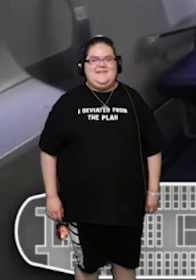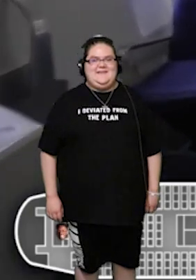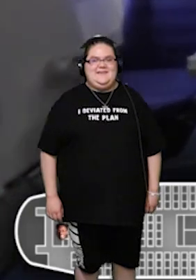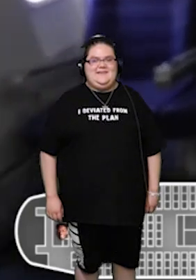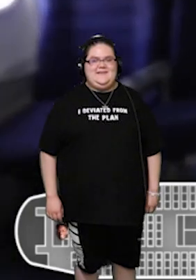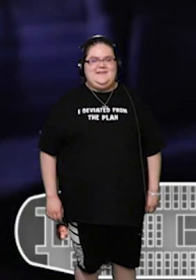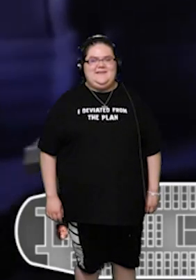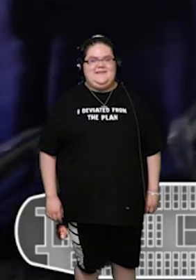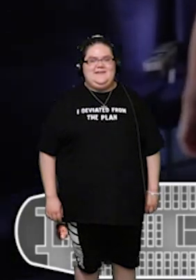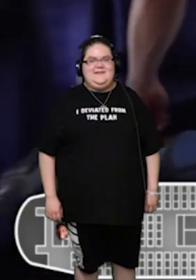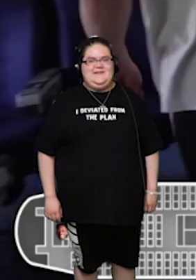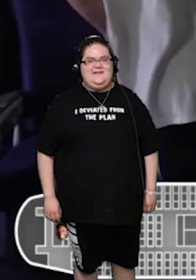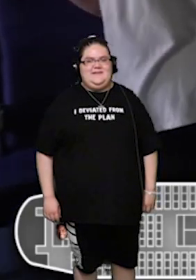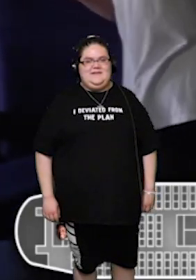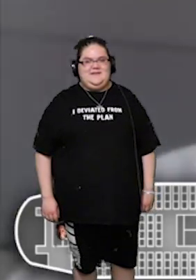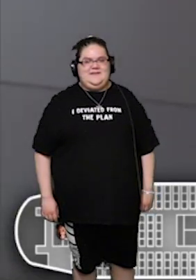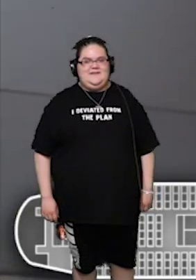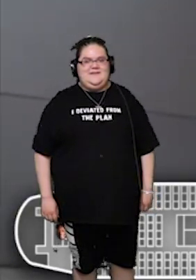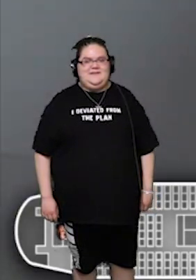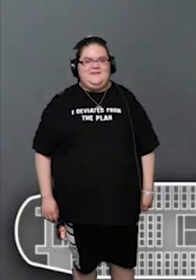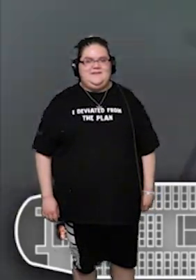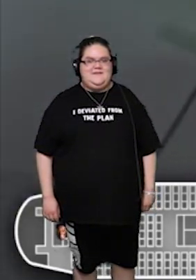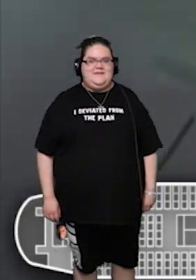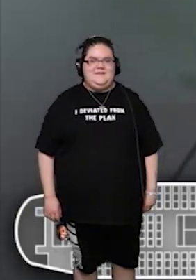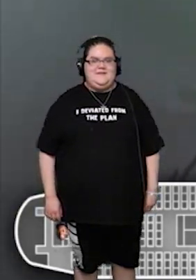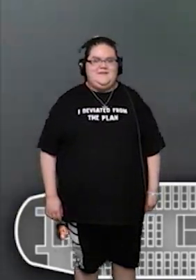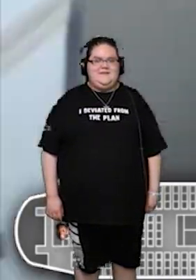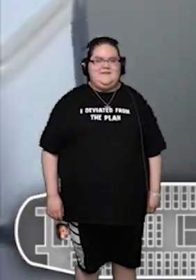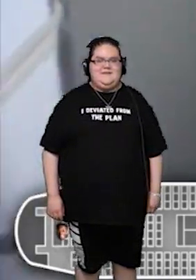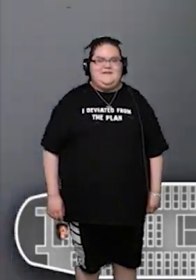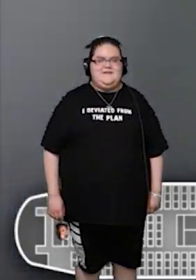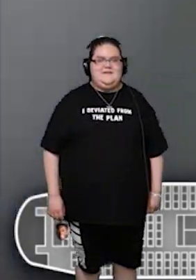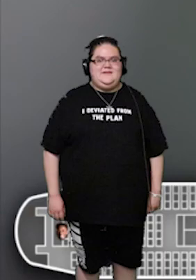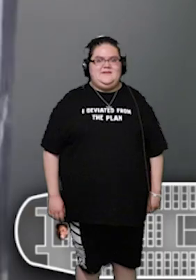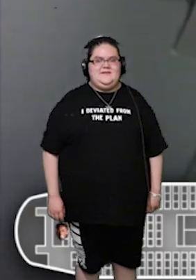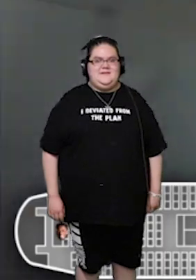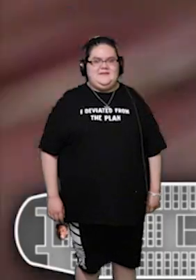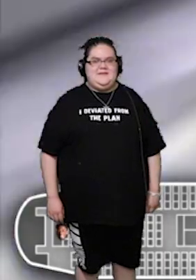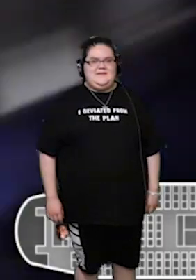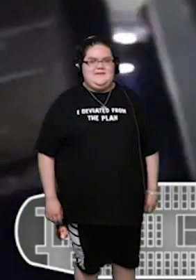one. I have a feeling someone's, for the memes, would I go on there? Well, okay.